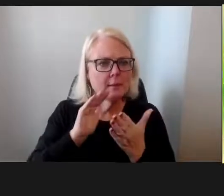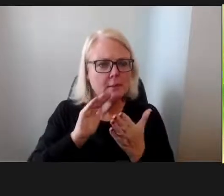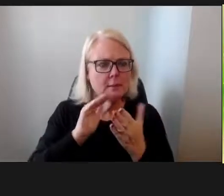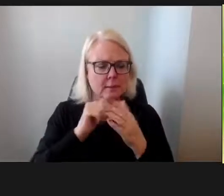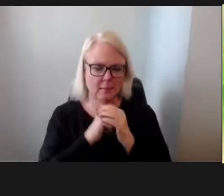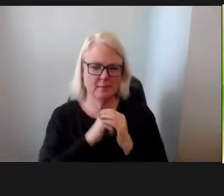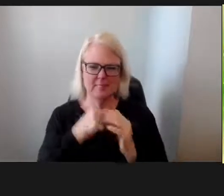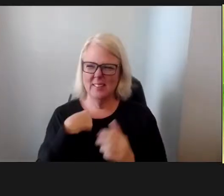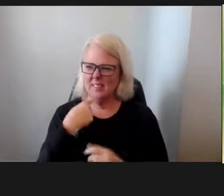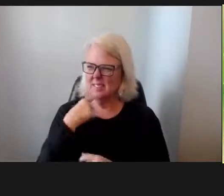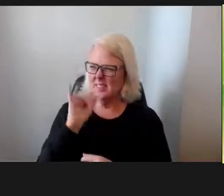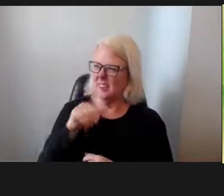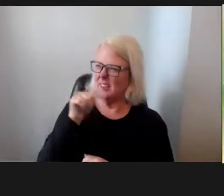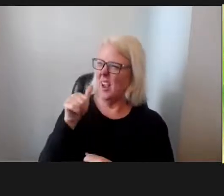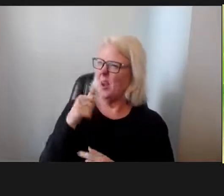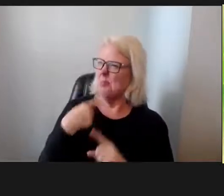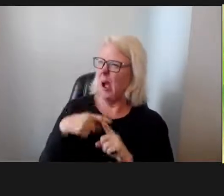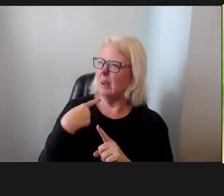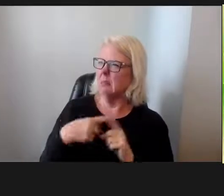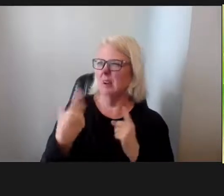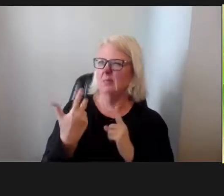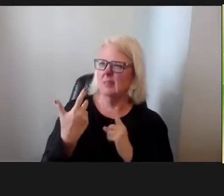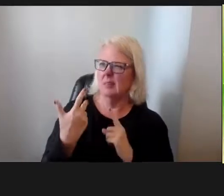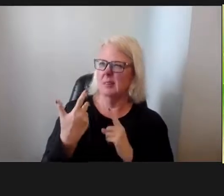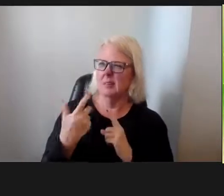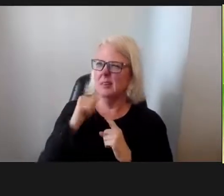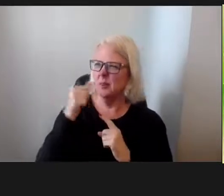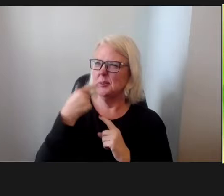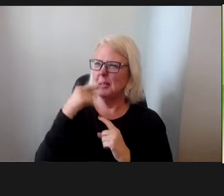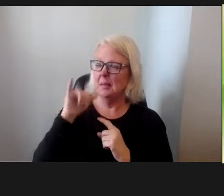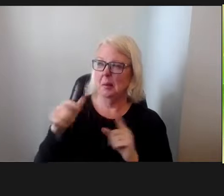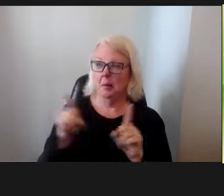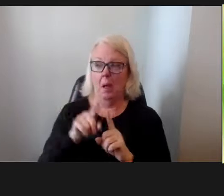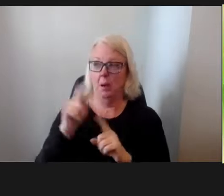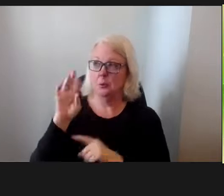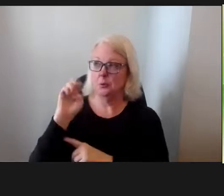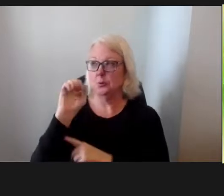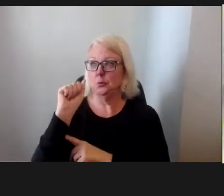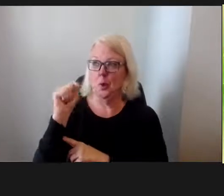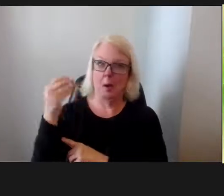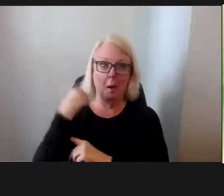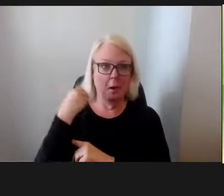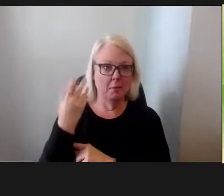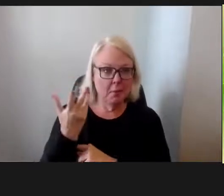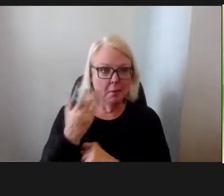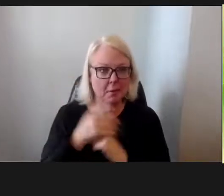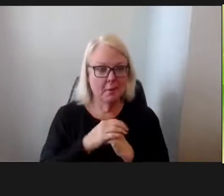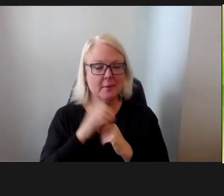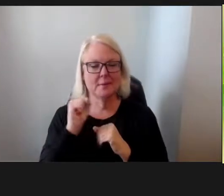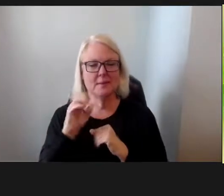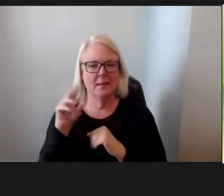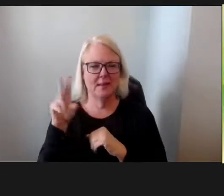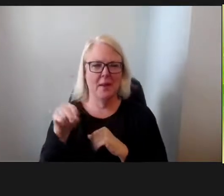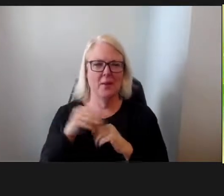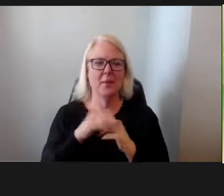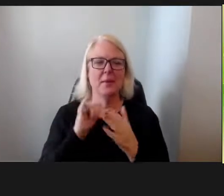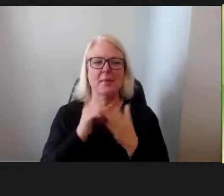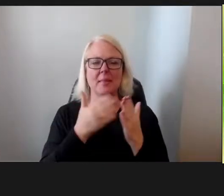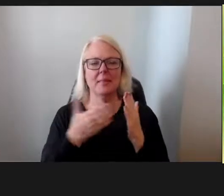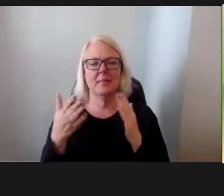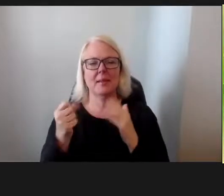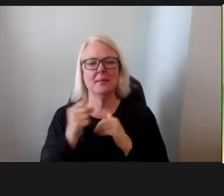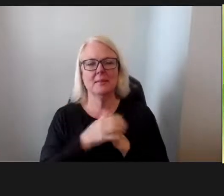And I was like, that's not positive. Like, don't say that as if it's a treat. No. So these things